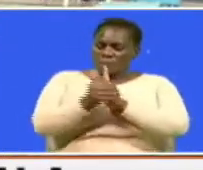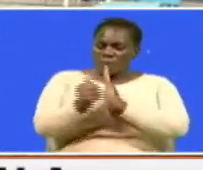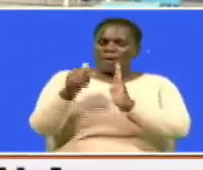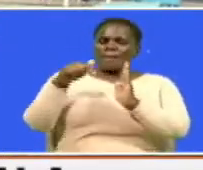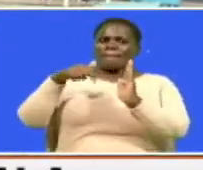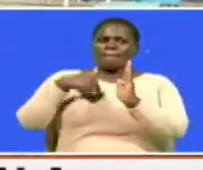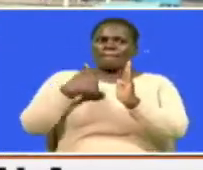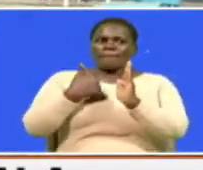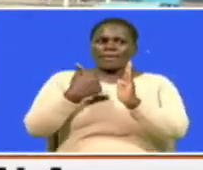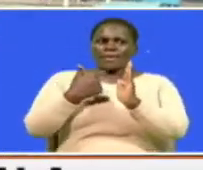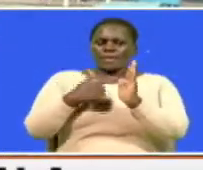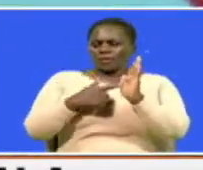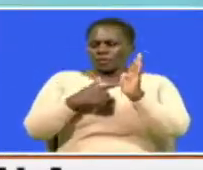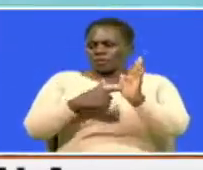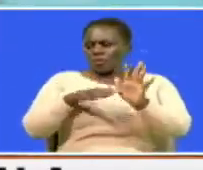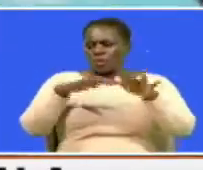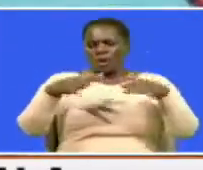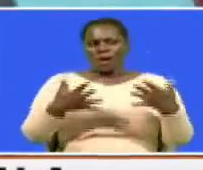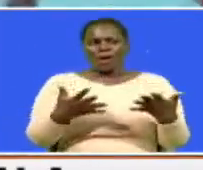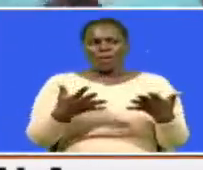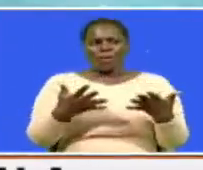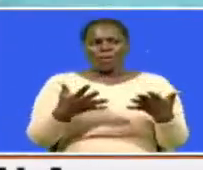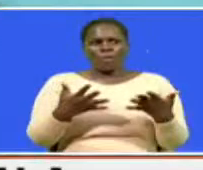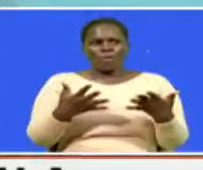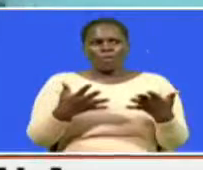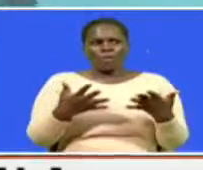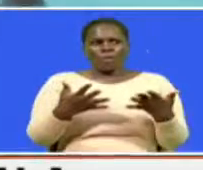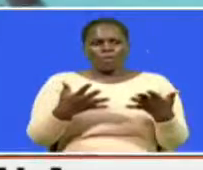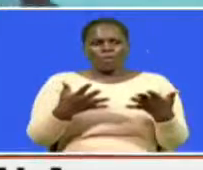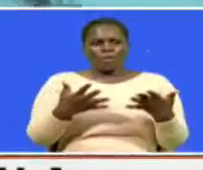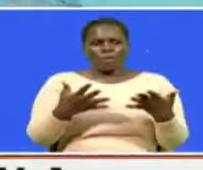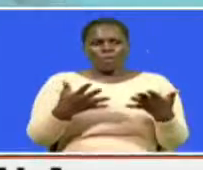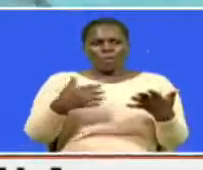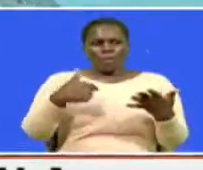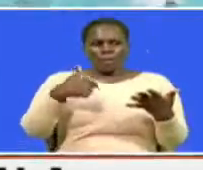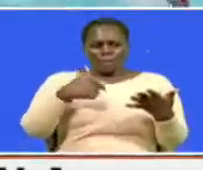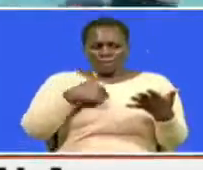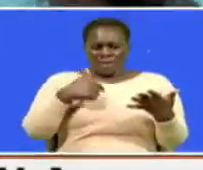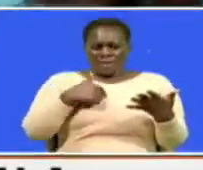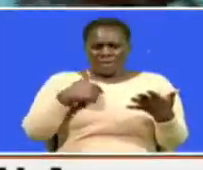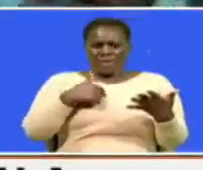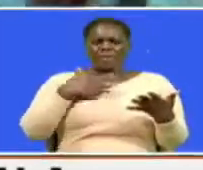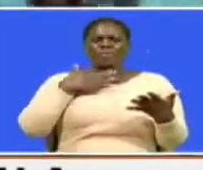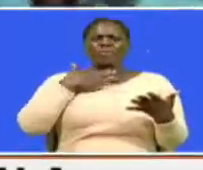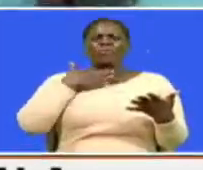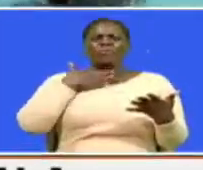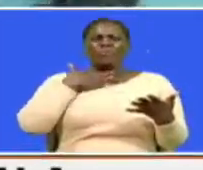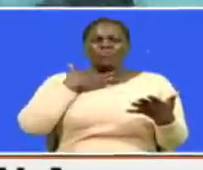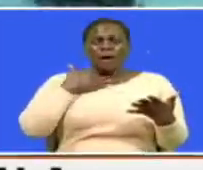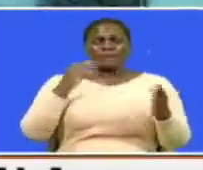I'm gonna train hard and be tough like them. I wasn't really going for